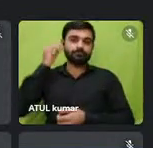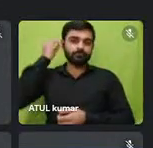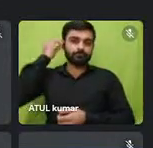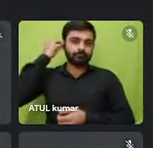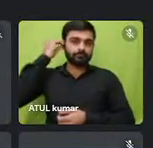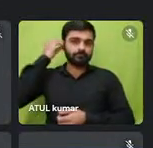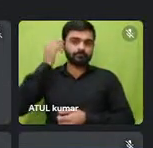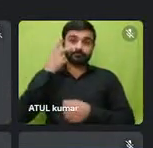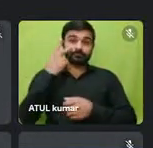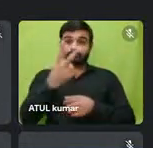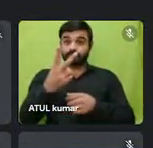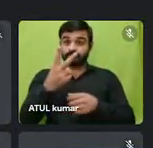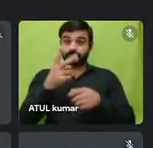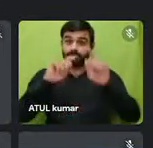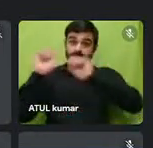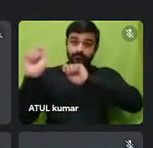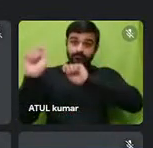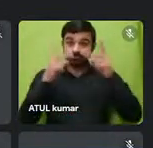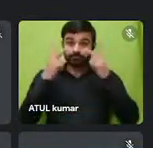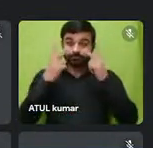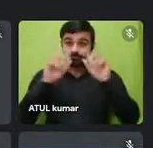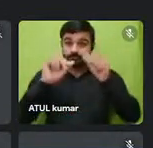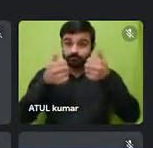Can you see that window?